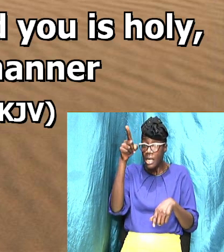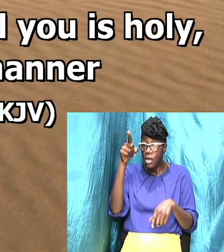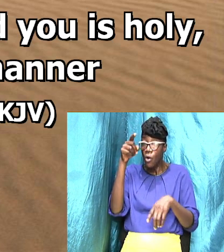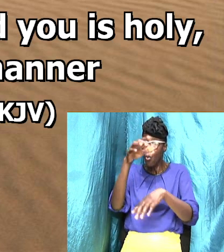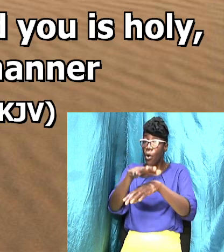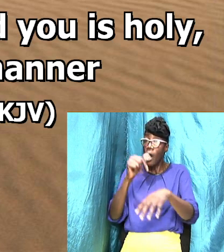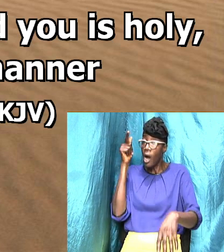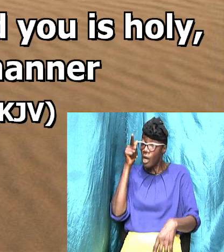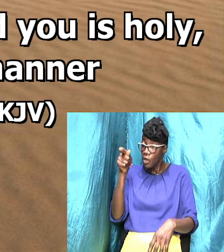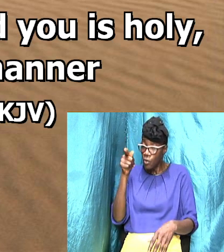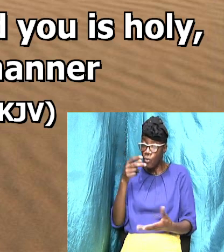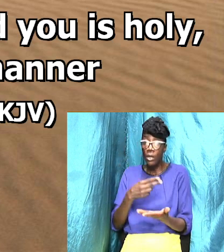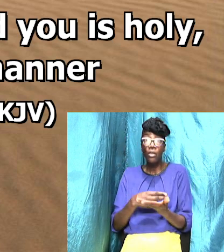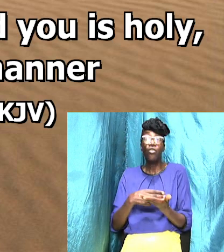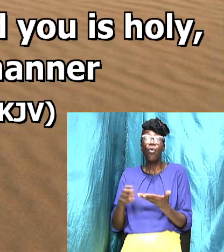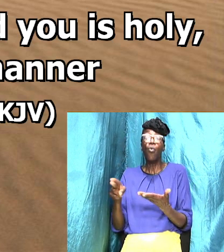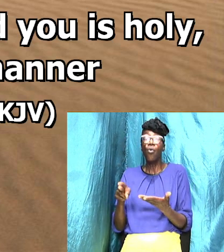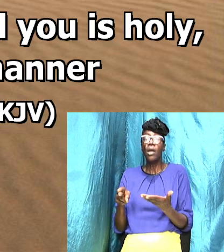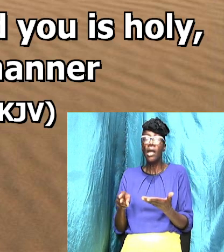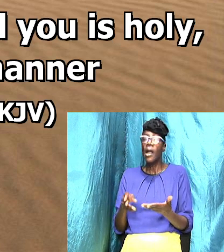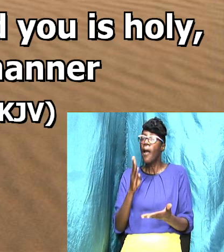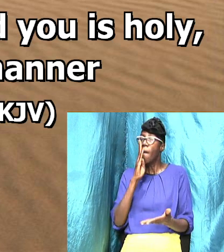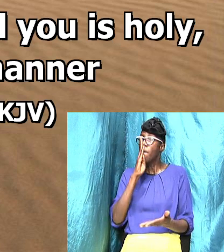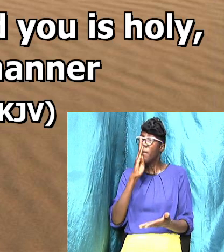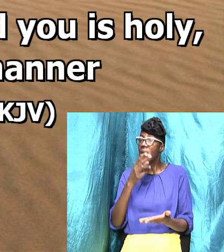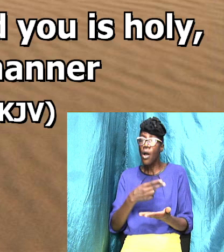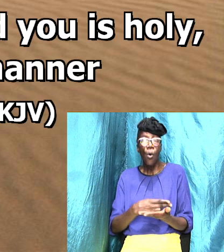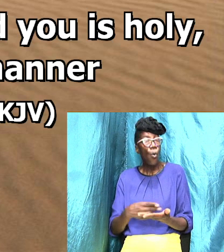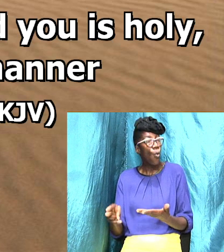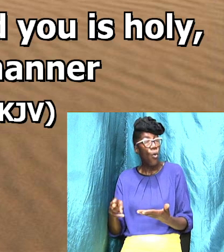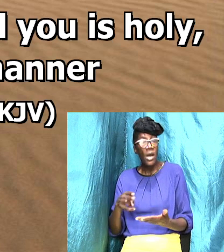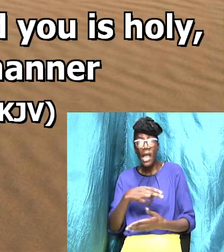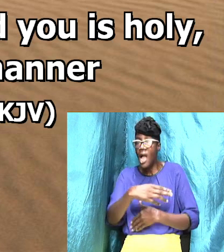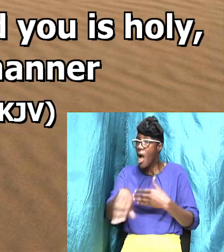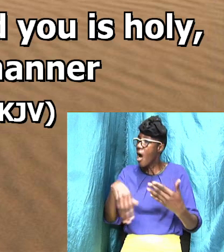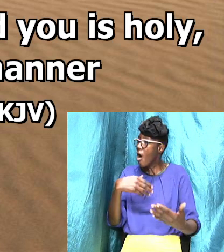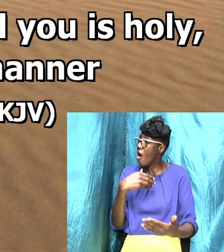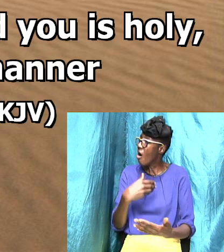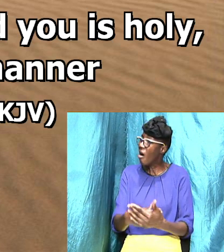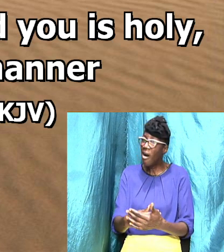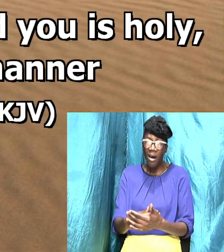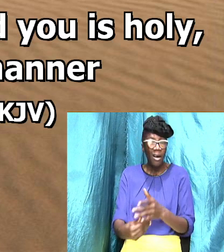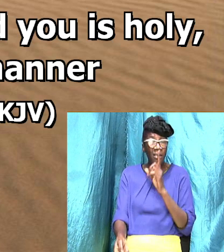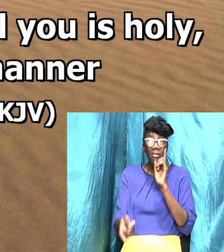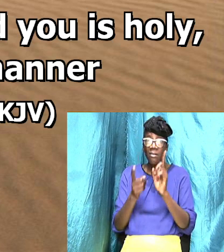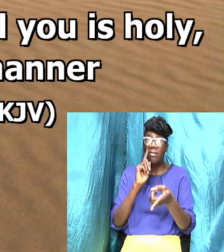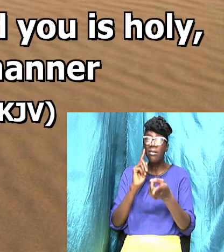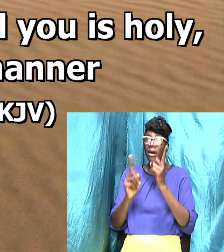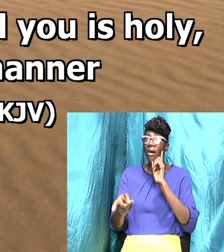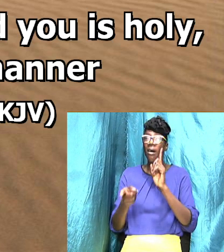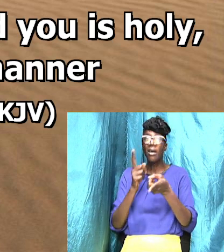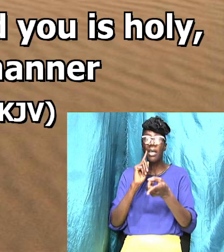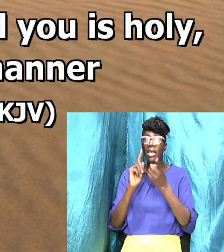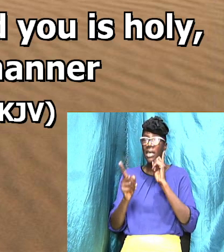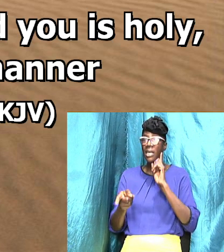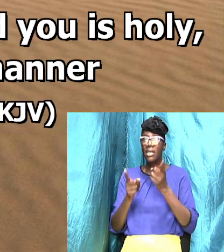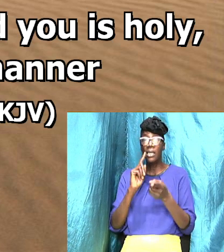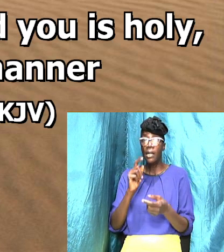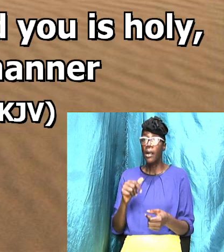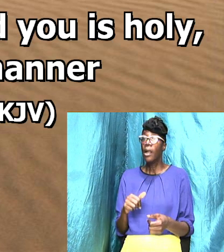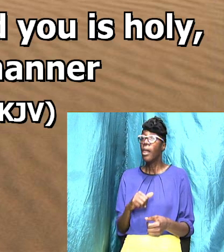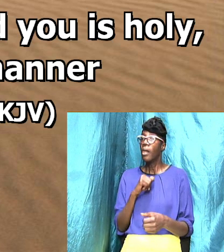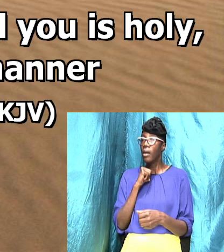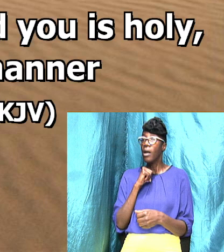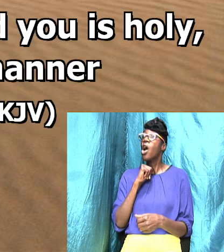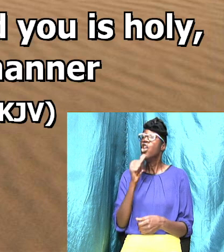holy, so be ye holy in all manner of conversation. This word conversation is not talking